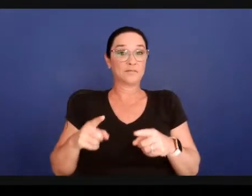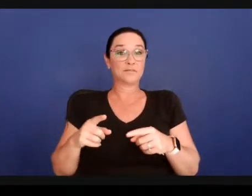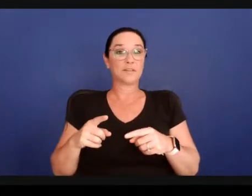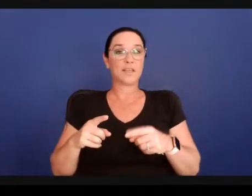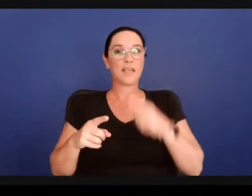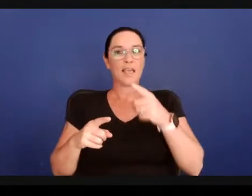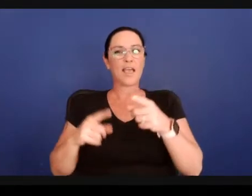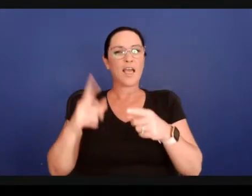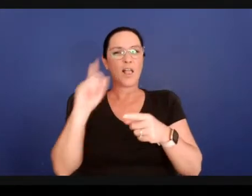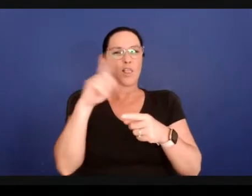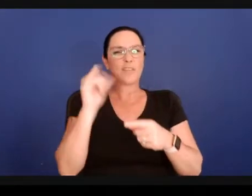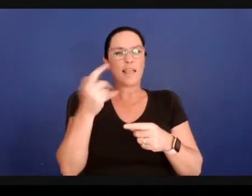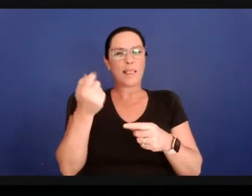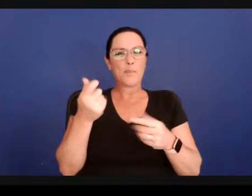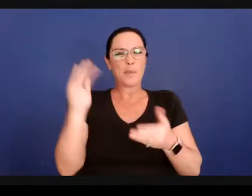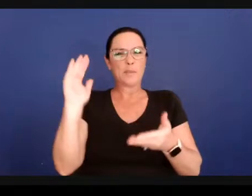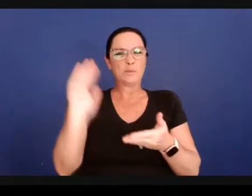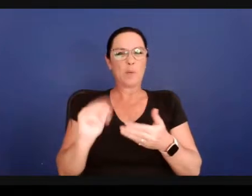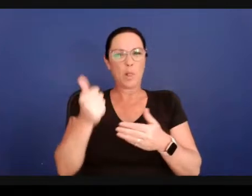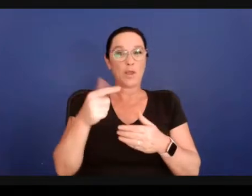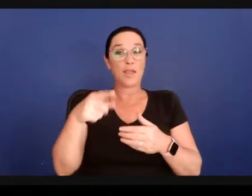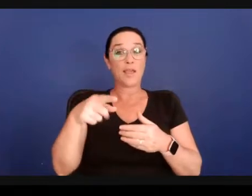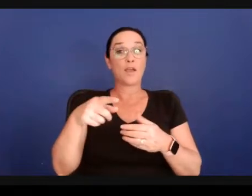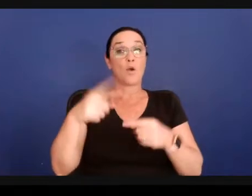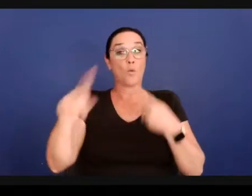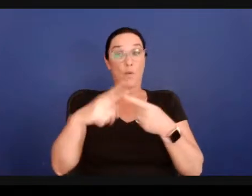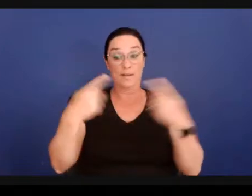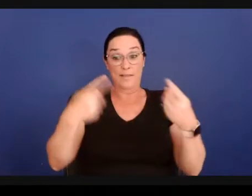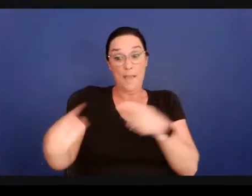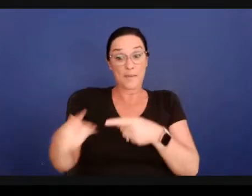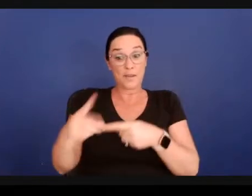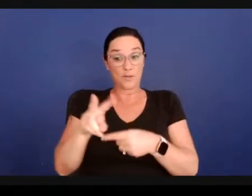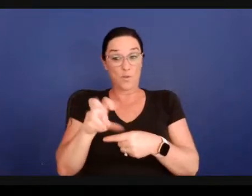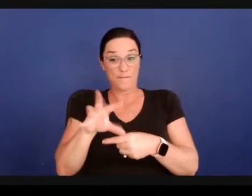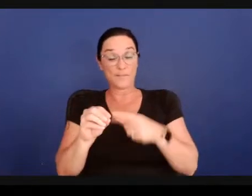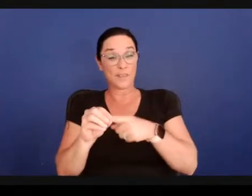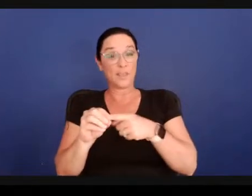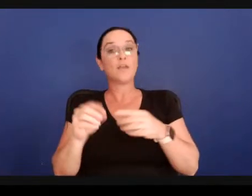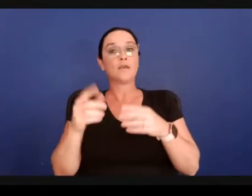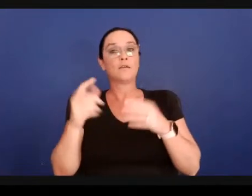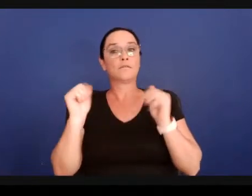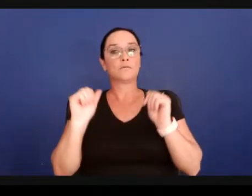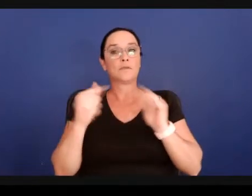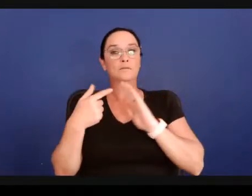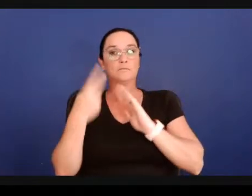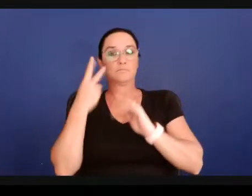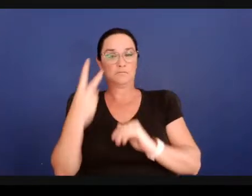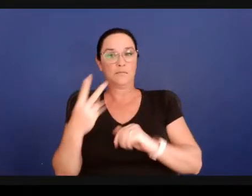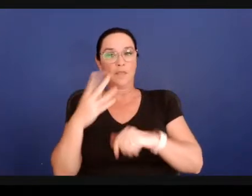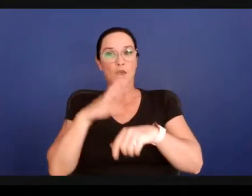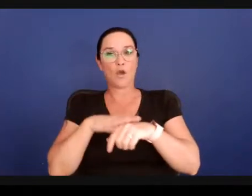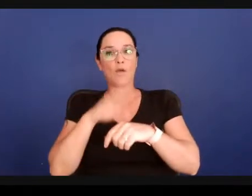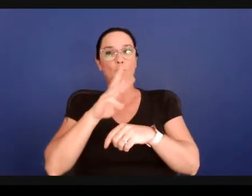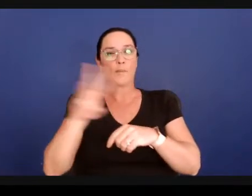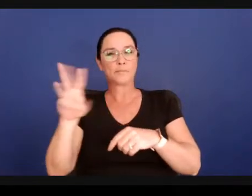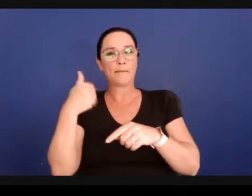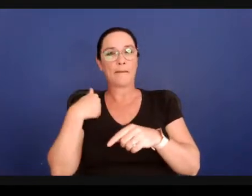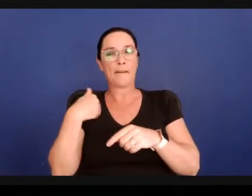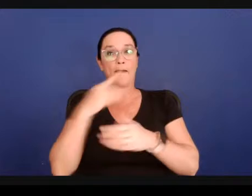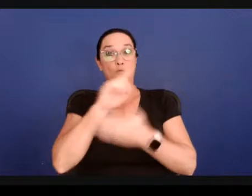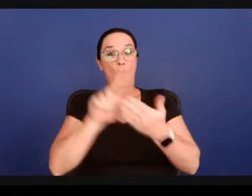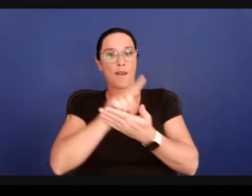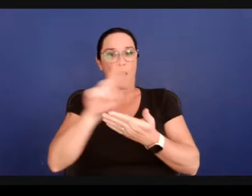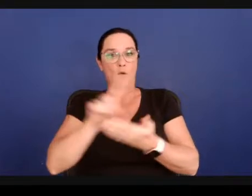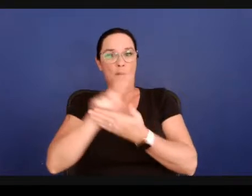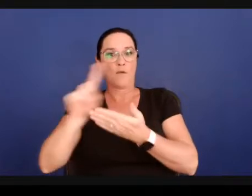USGS reports the earthquakes per hour during this event were actually a little bit higher, and thus led to a little bit